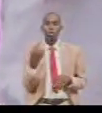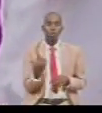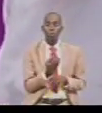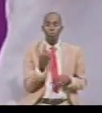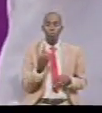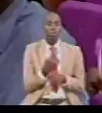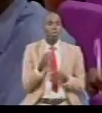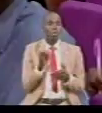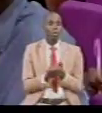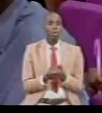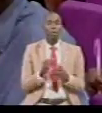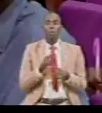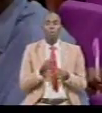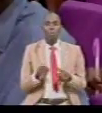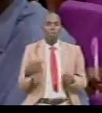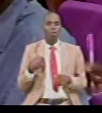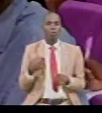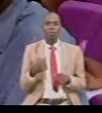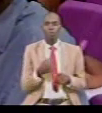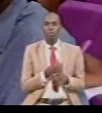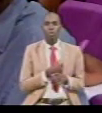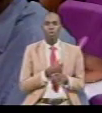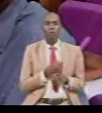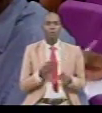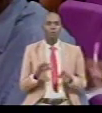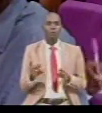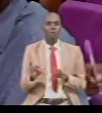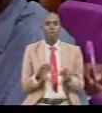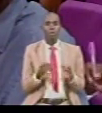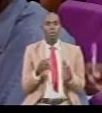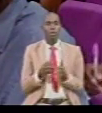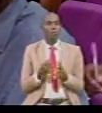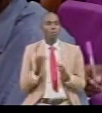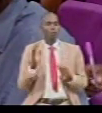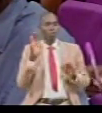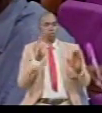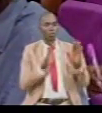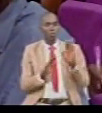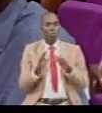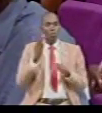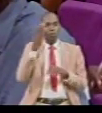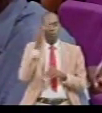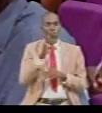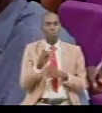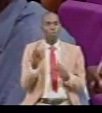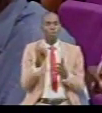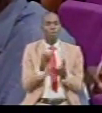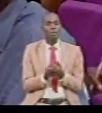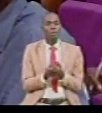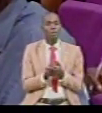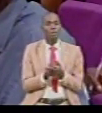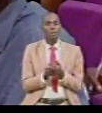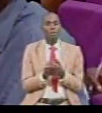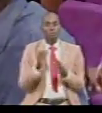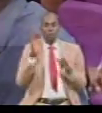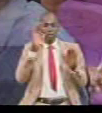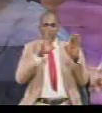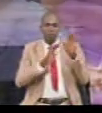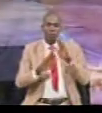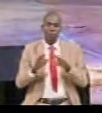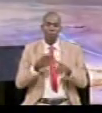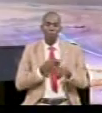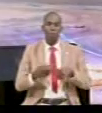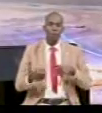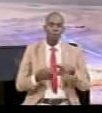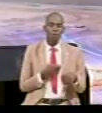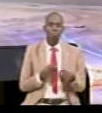we glory in tribulation, in persecution also, knowing that tribulation,